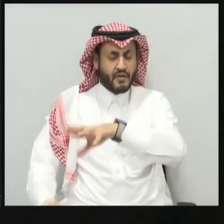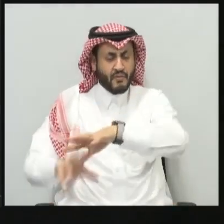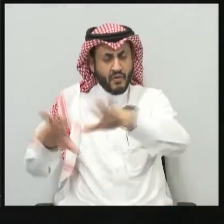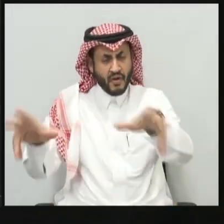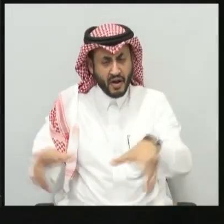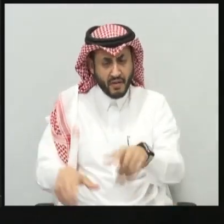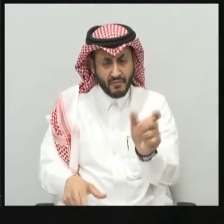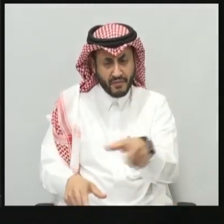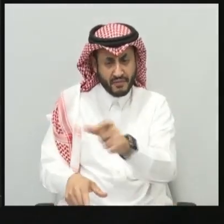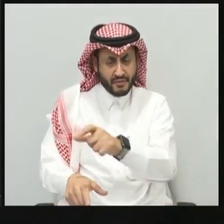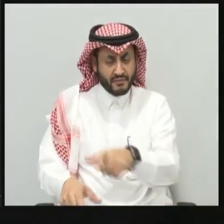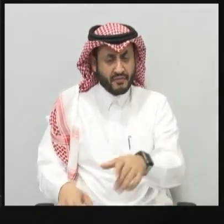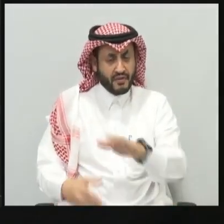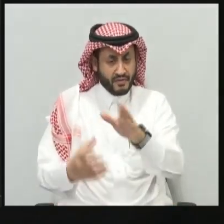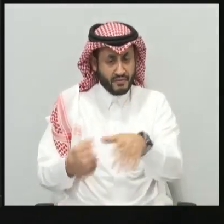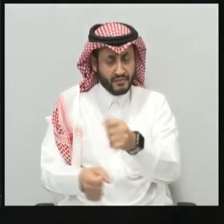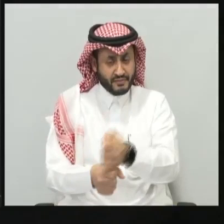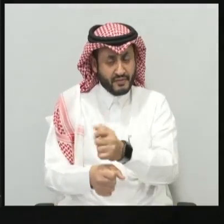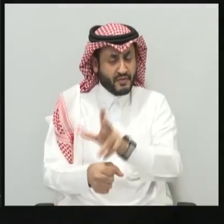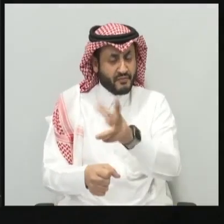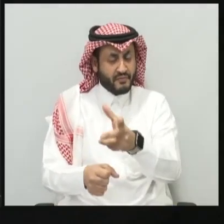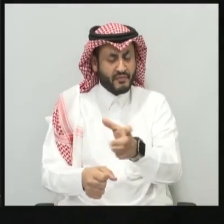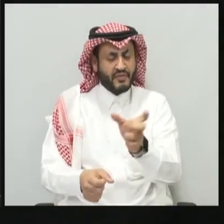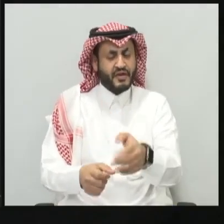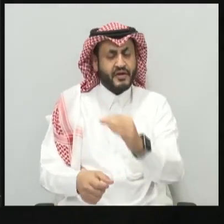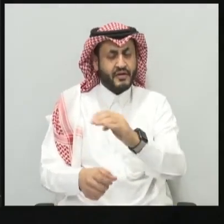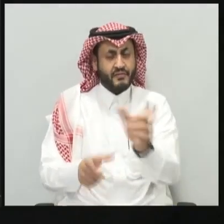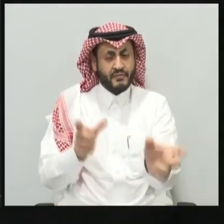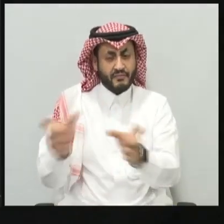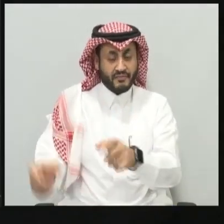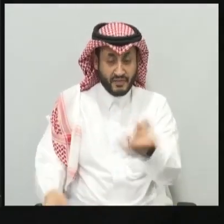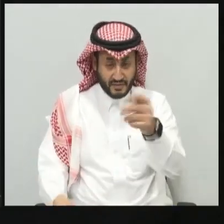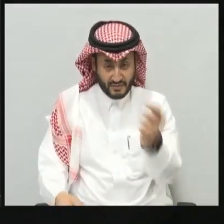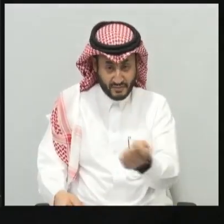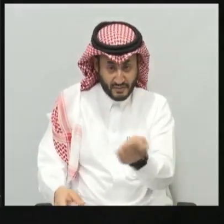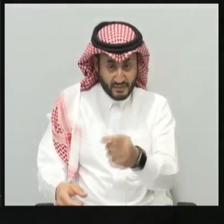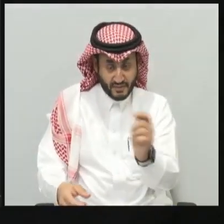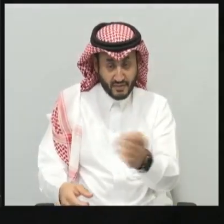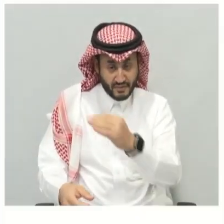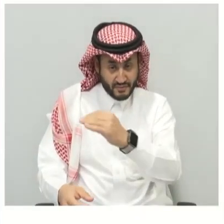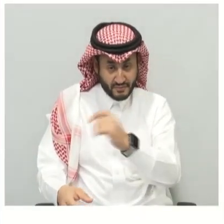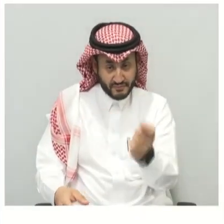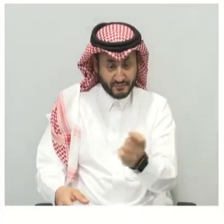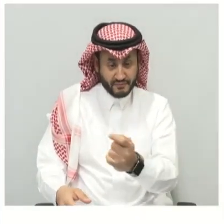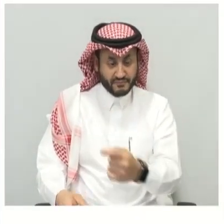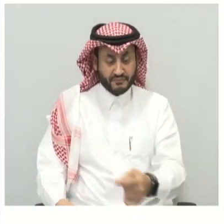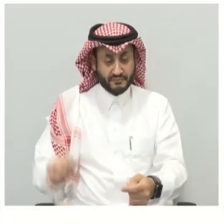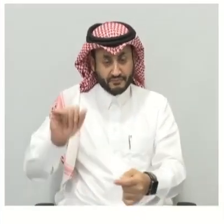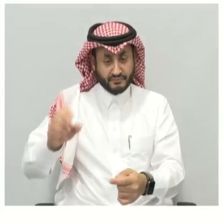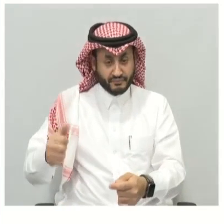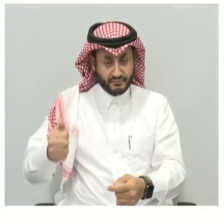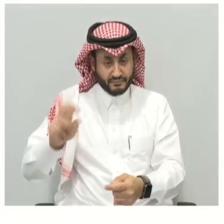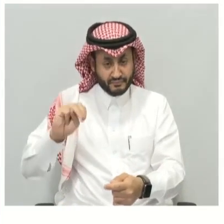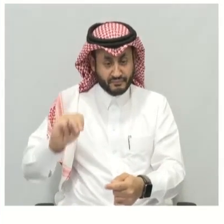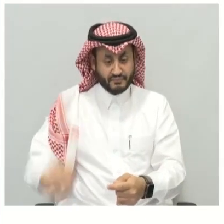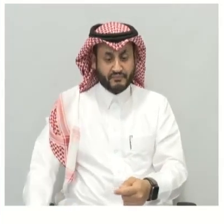you about this question, and also to write down their answers using I am about the